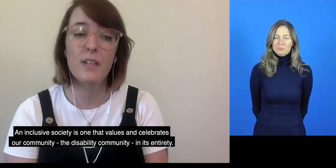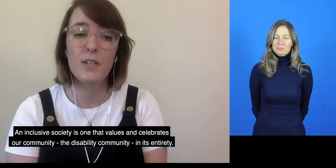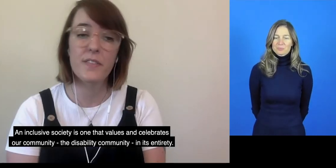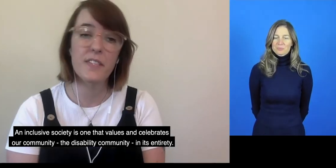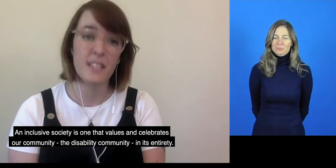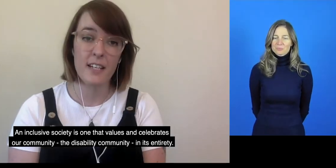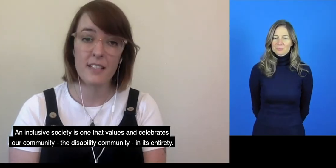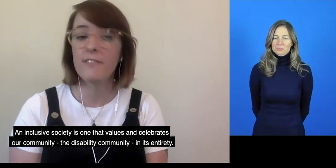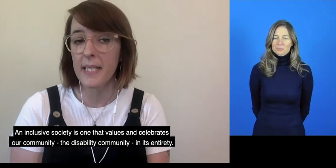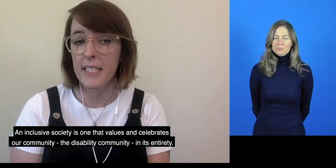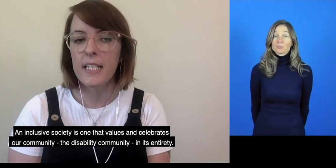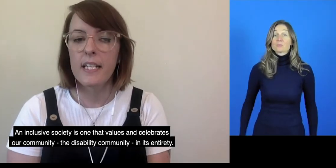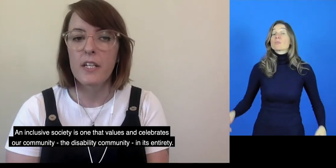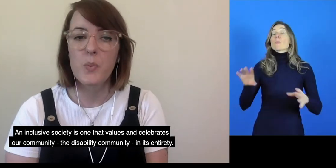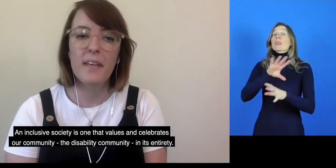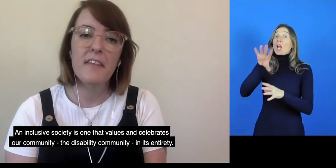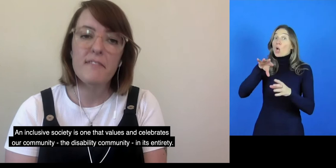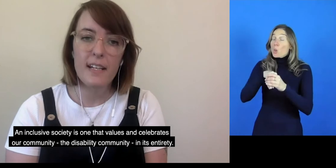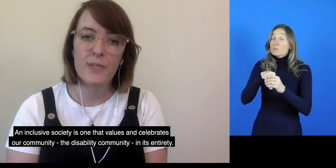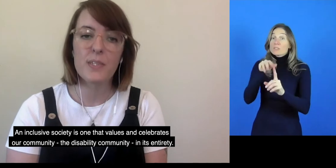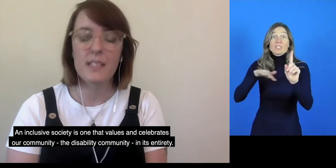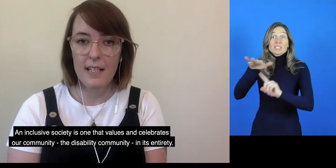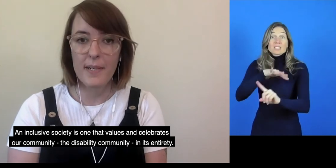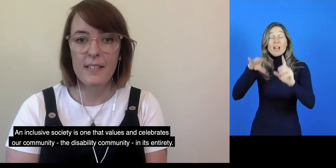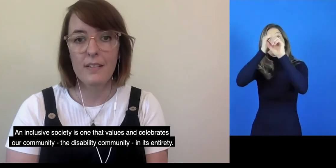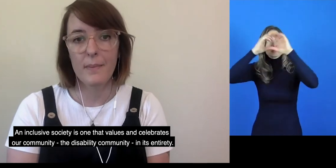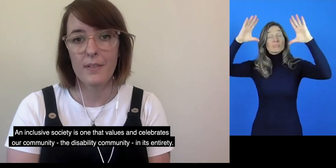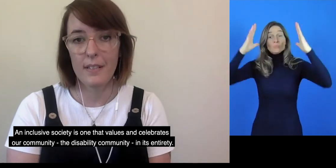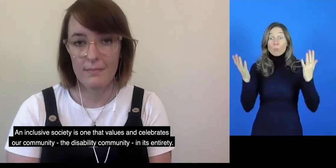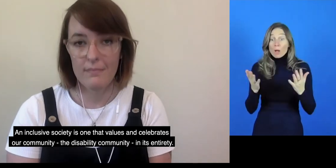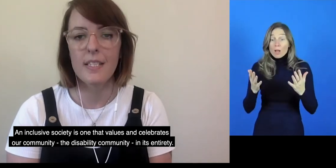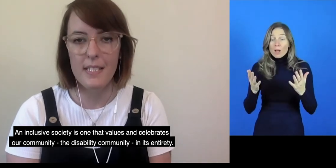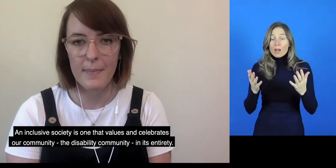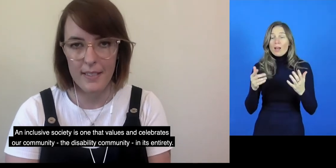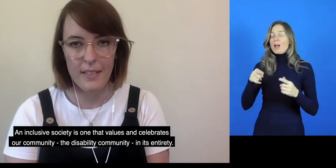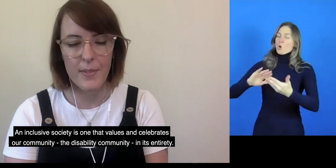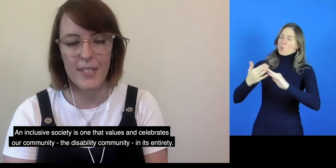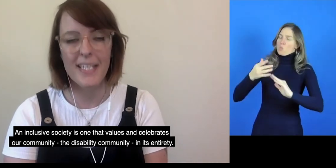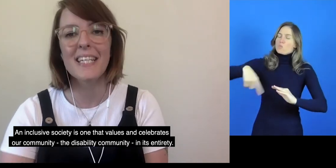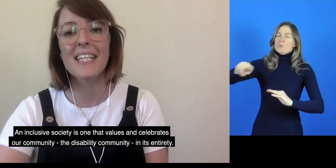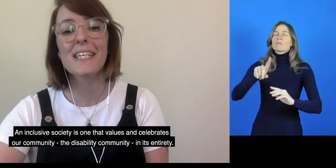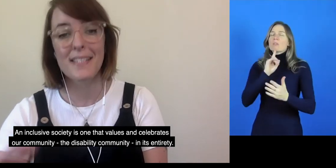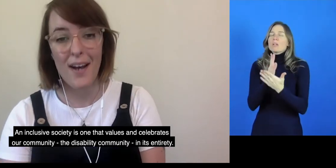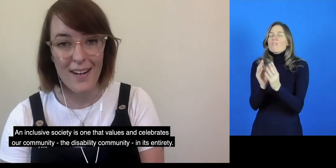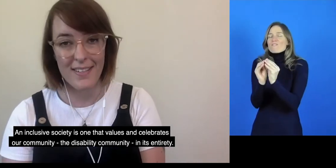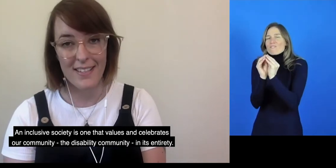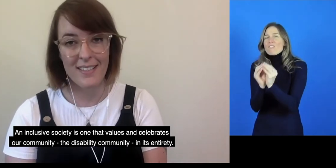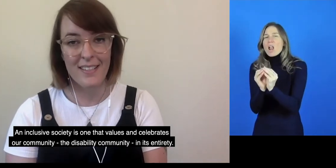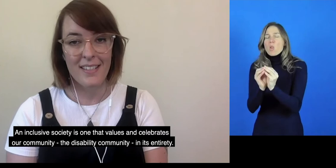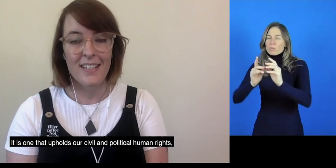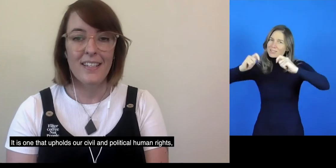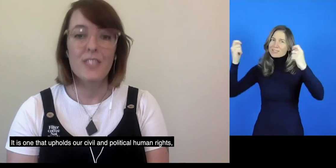An inclusive society, for me, is one that values and celebrates our community, the disability community, in its